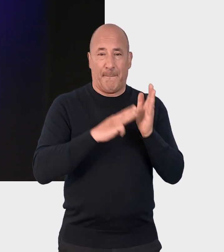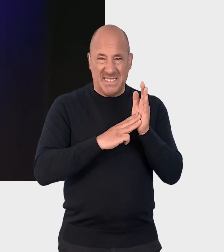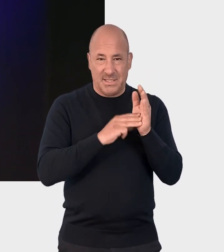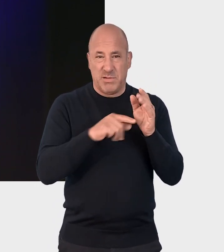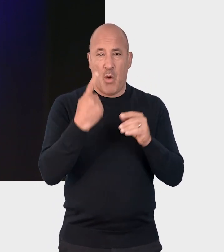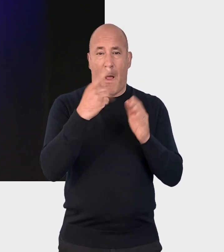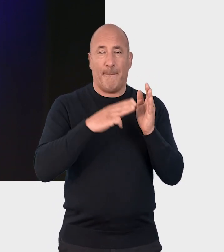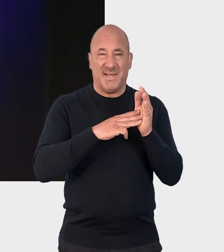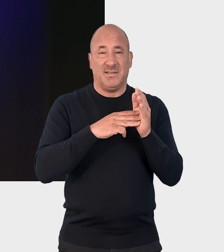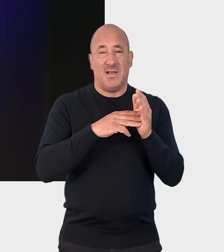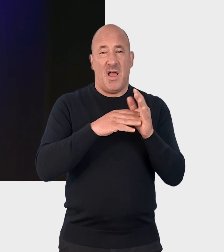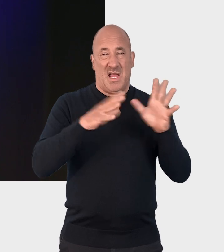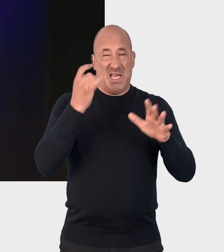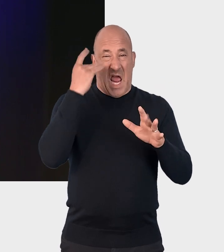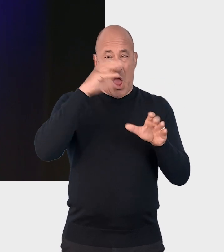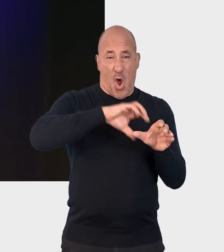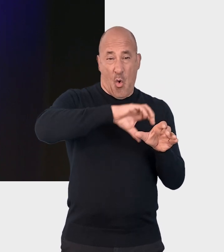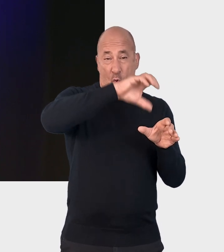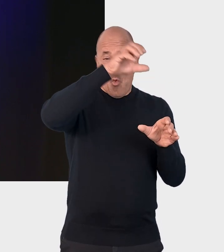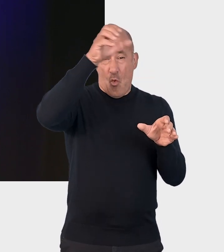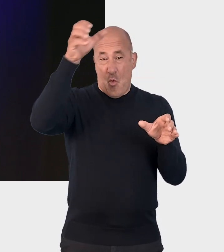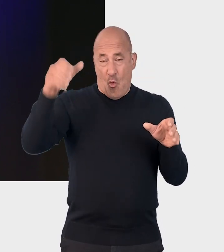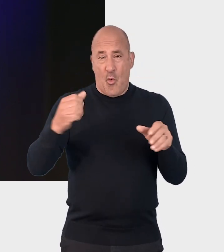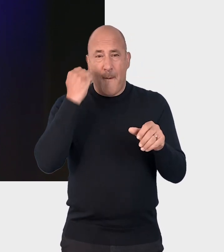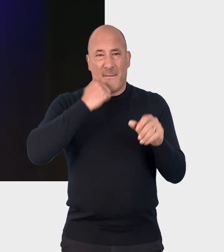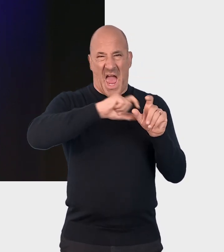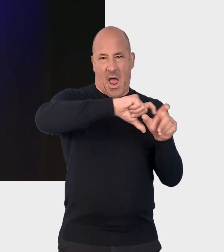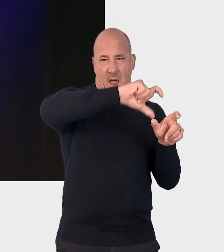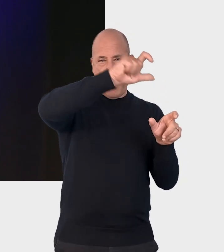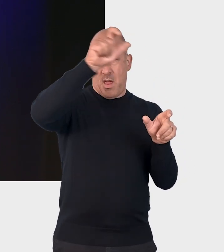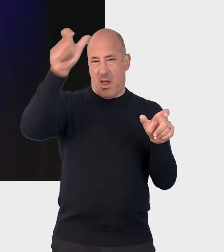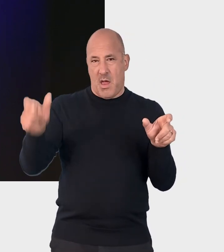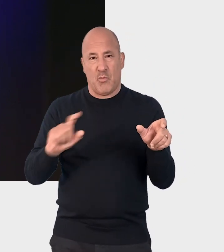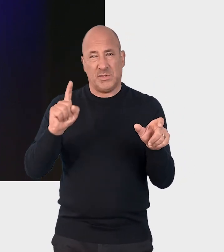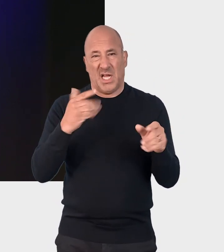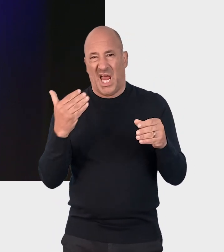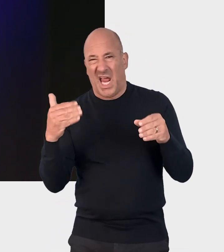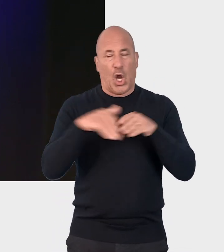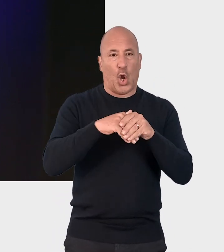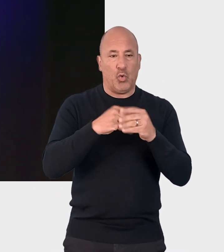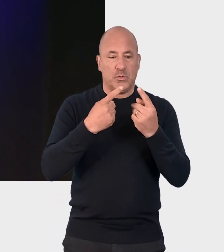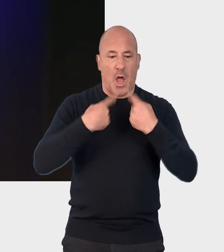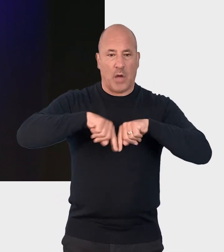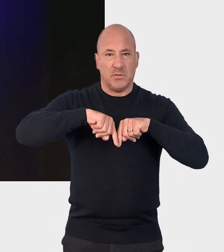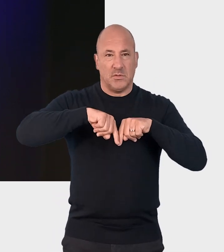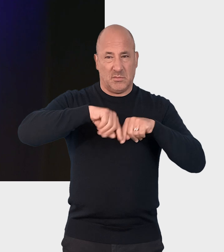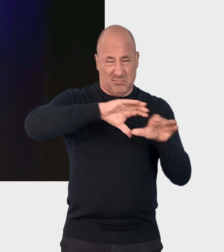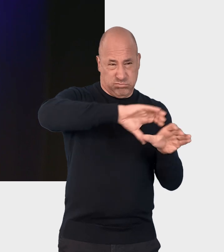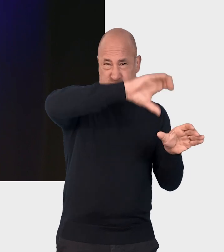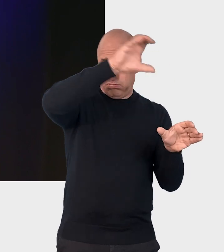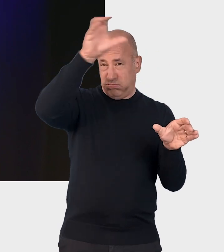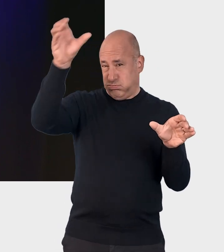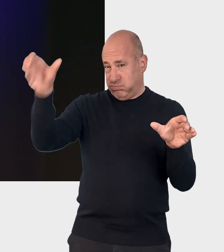a 3-metre by 1 metre neon yellow arc that simply said in black